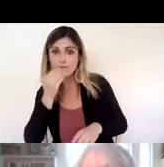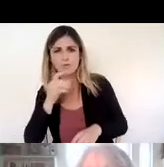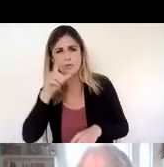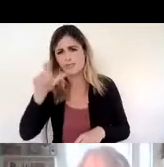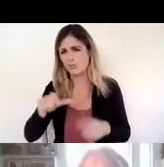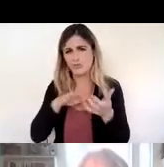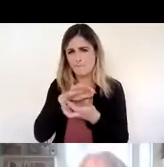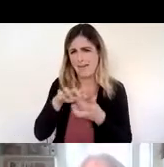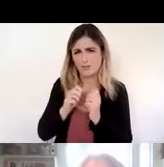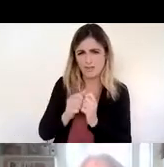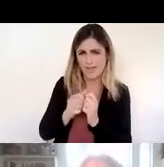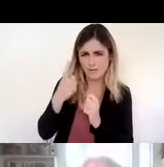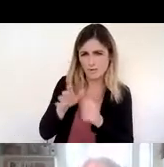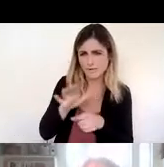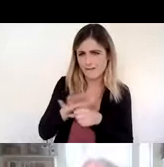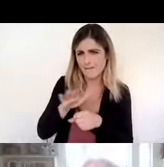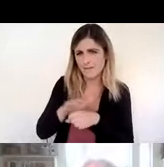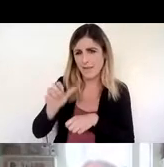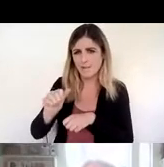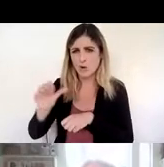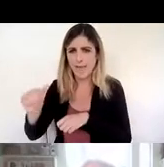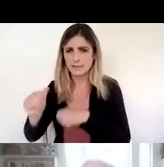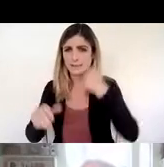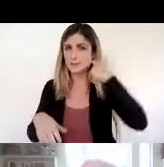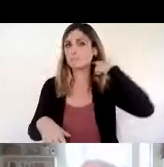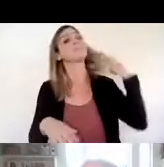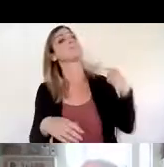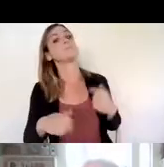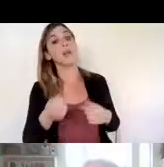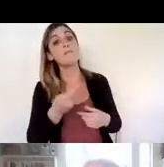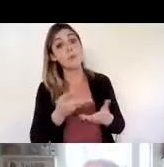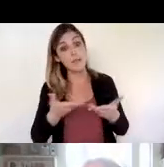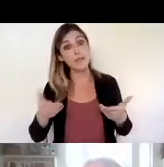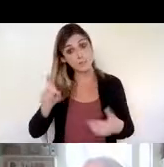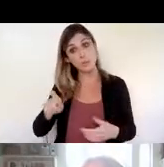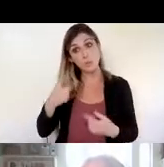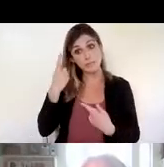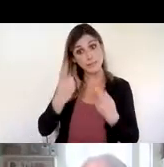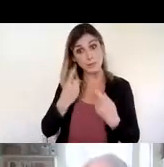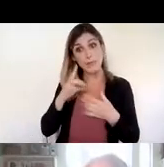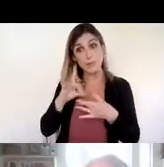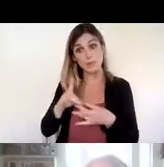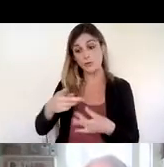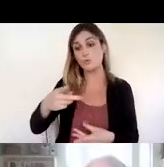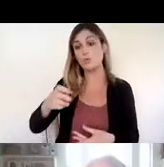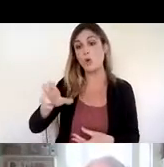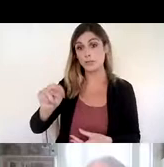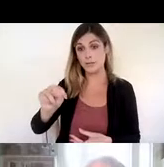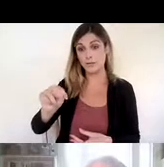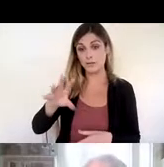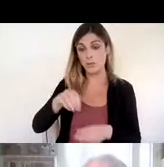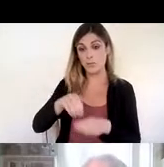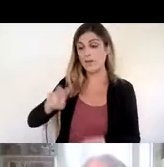essential amino acids. But there are a couple of factors that we need to consider when we talk about protein in vegan diets. Protein is